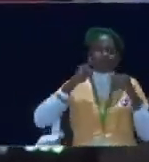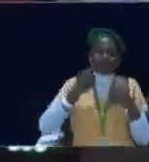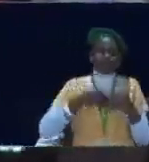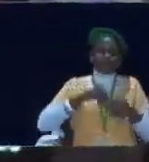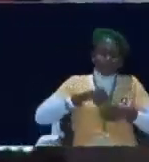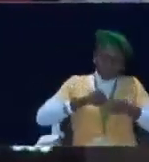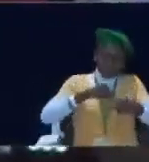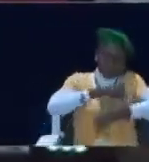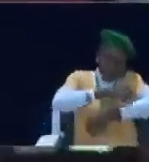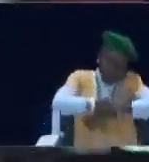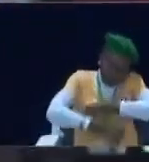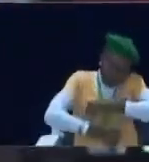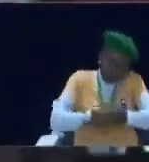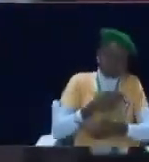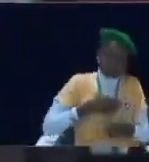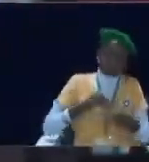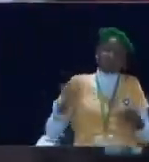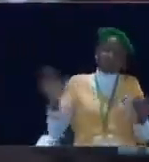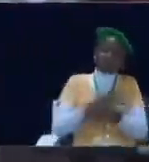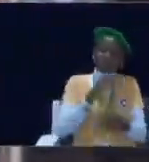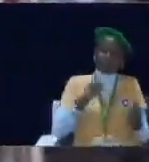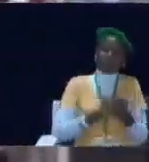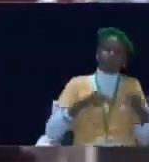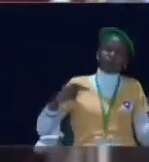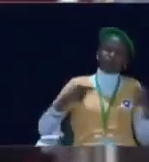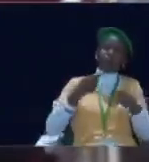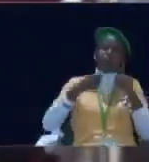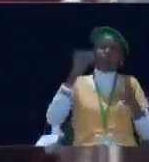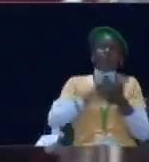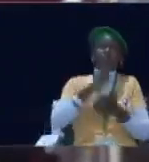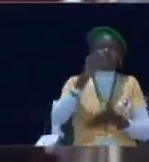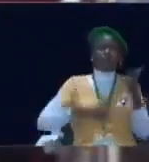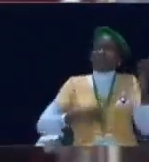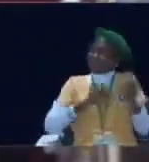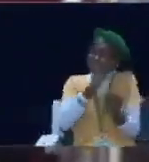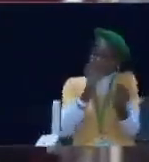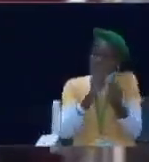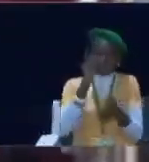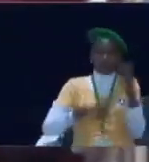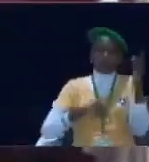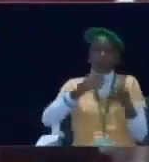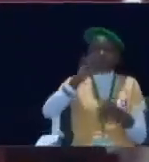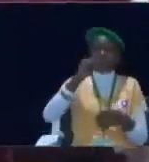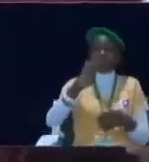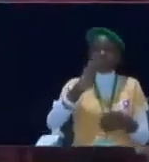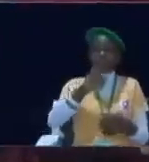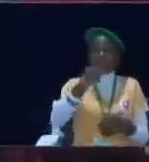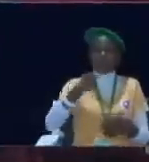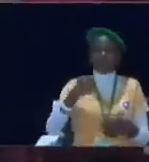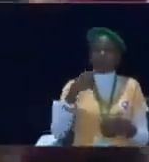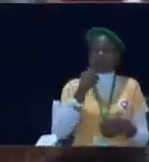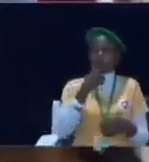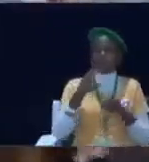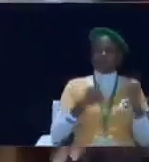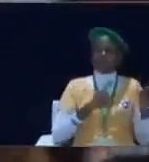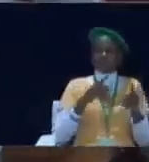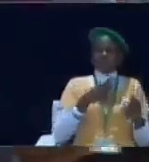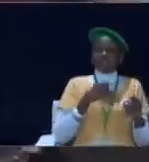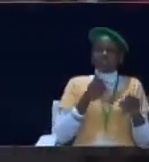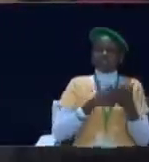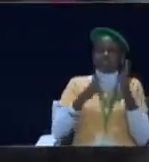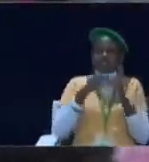be filled with pain? But that was what Jabez's mother did. The Holy Spirit said I should declare in the